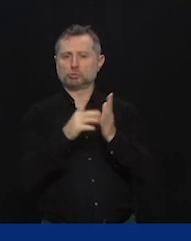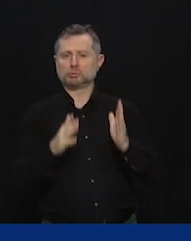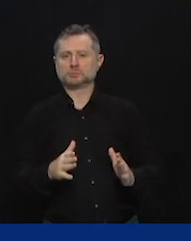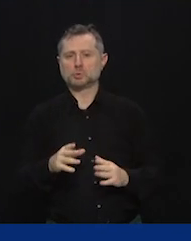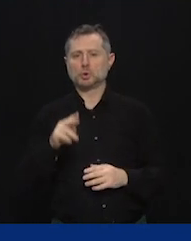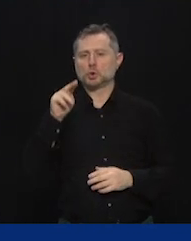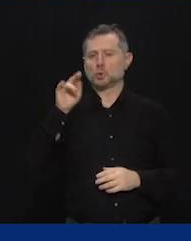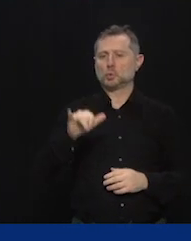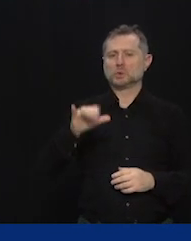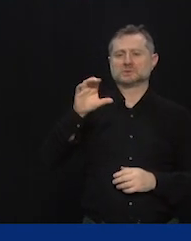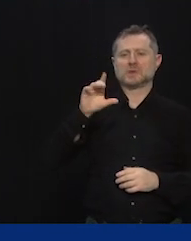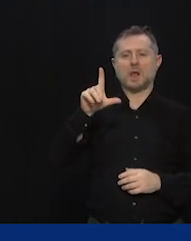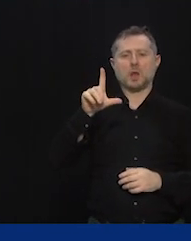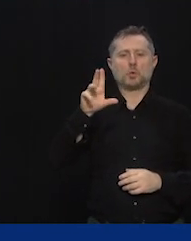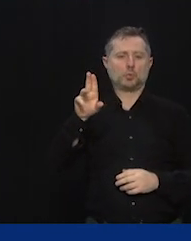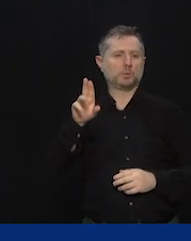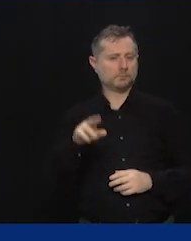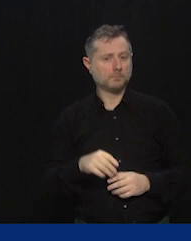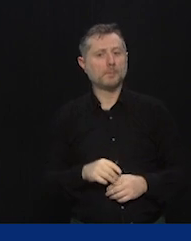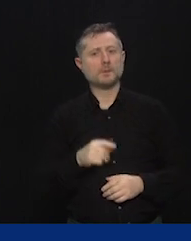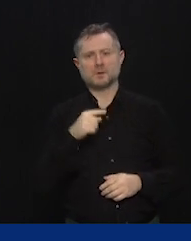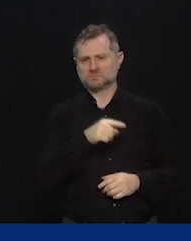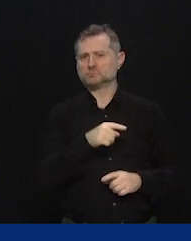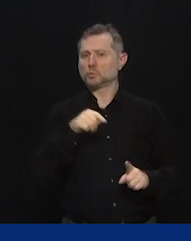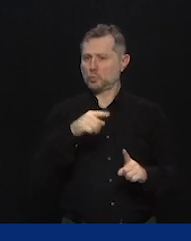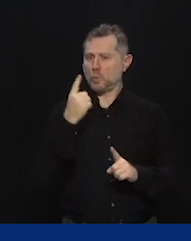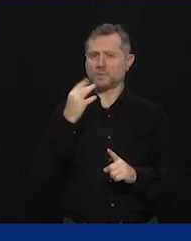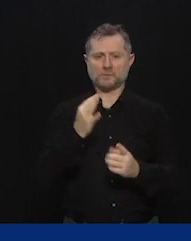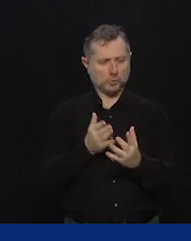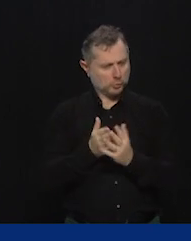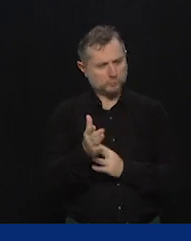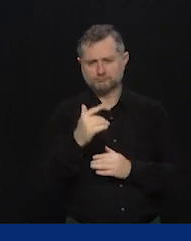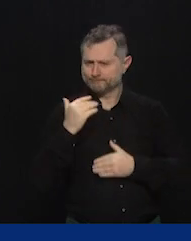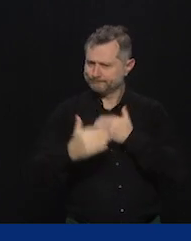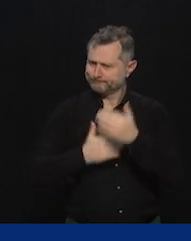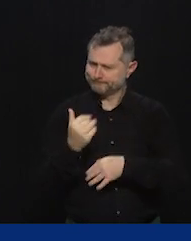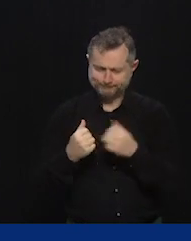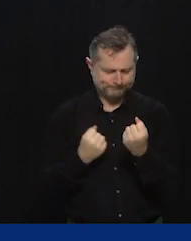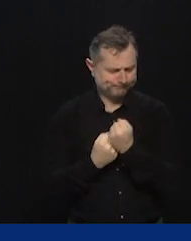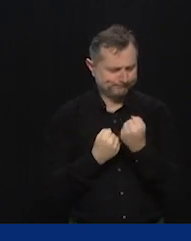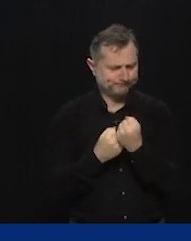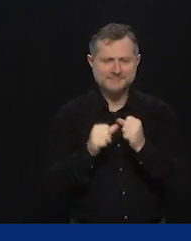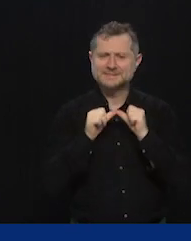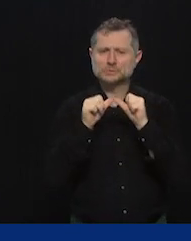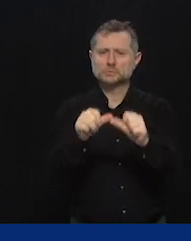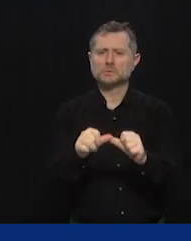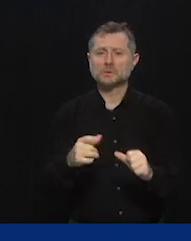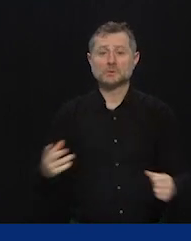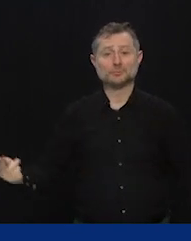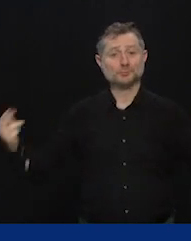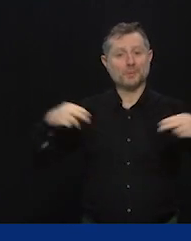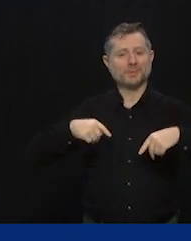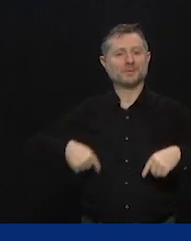those rights that we're going to continue fighting for. So if you could join me, we'll do the bill signing and hand out some very nice pens.